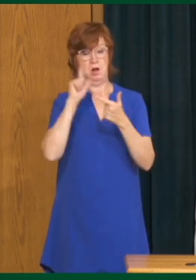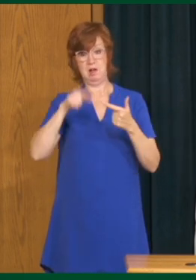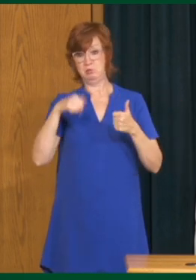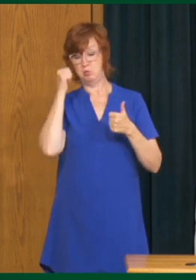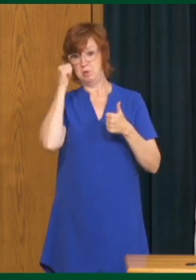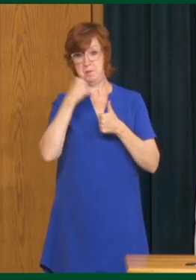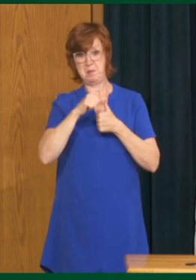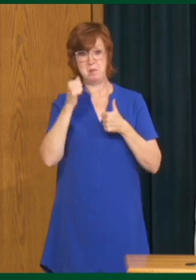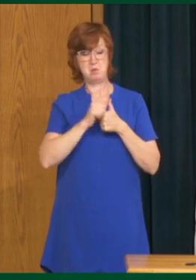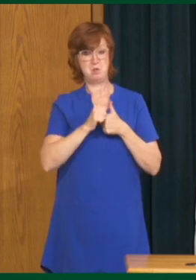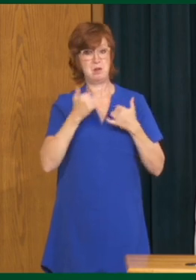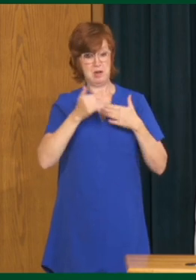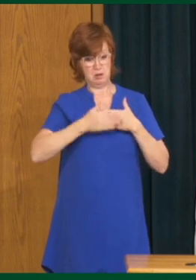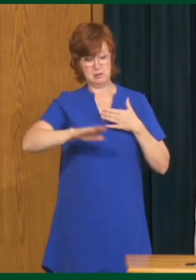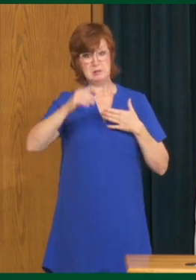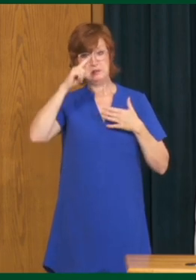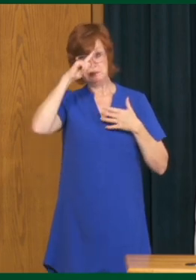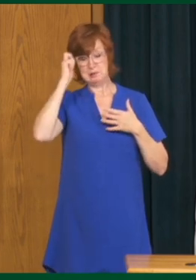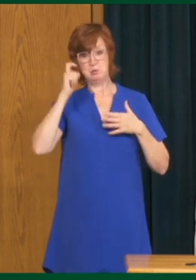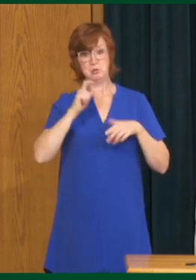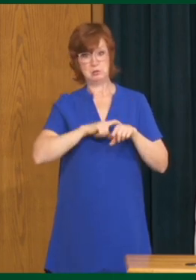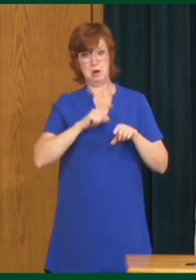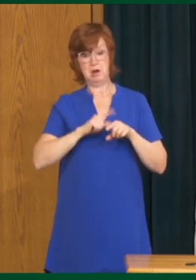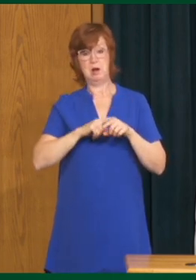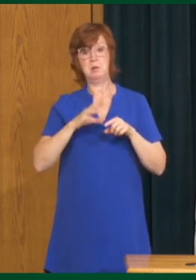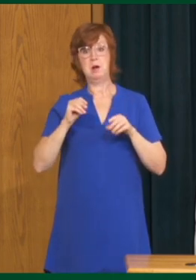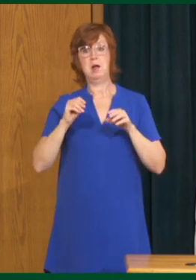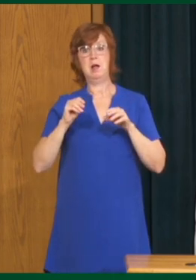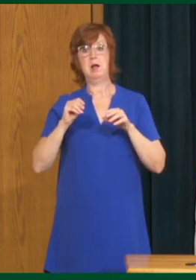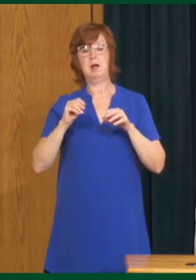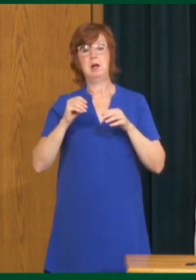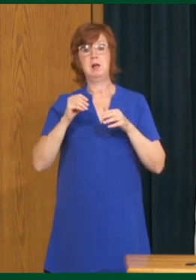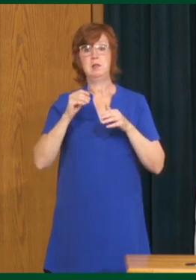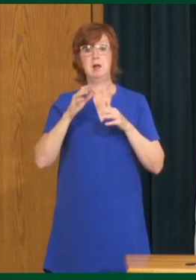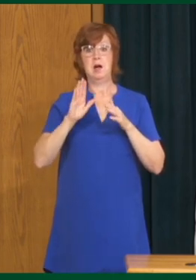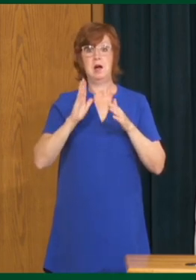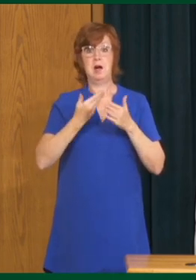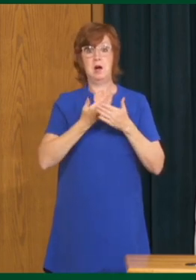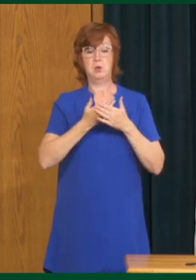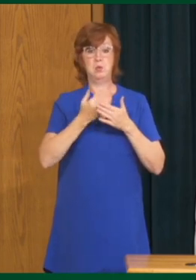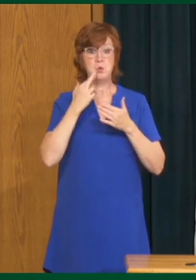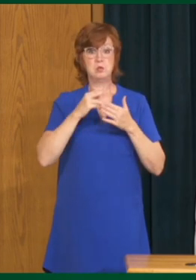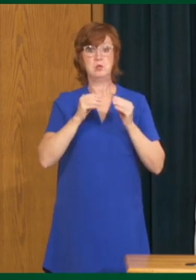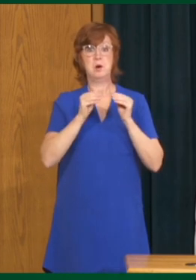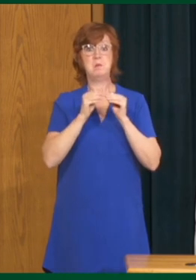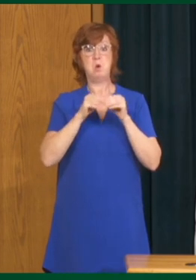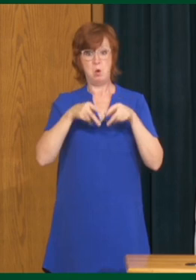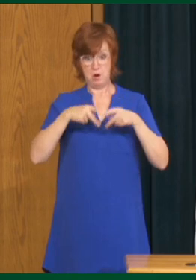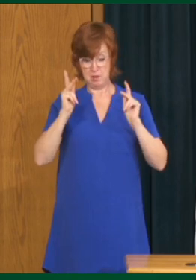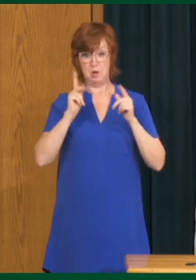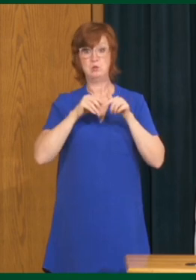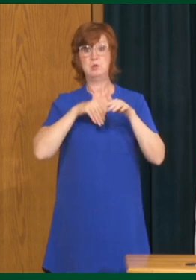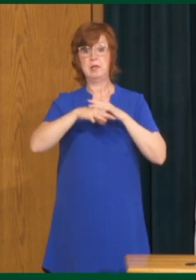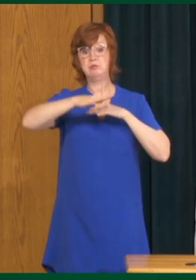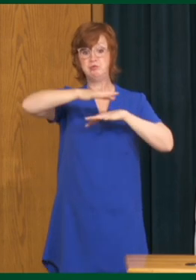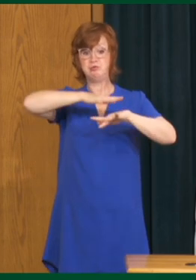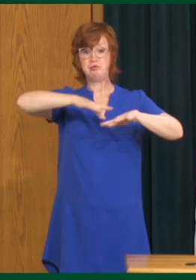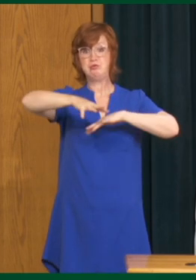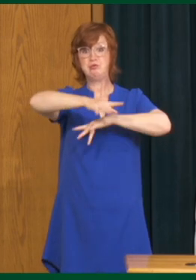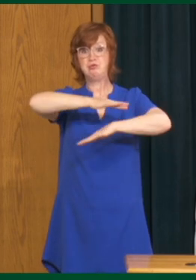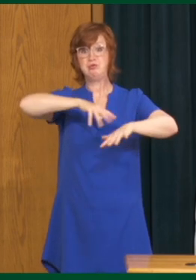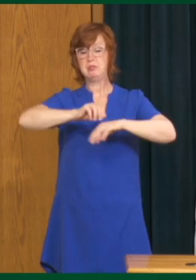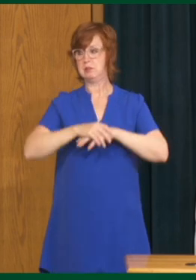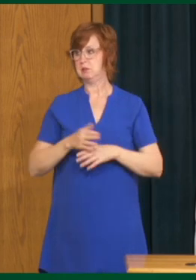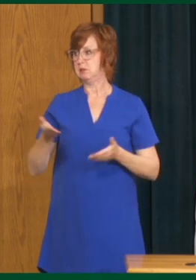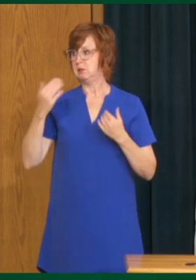more events and gatherings are allowed. We'll take our next question on the line. We have